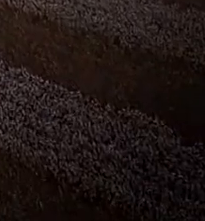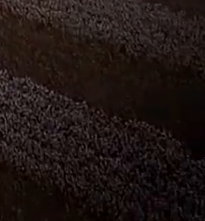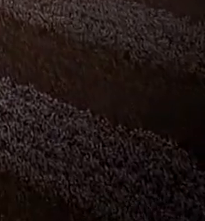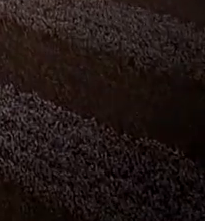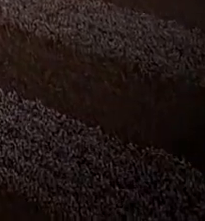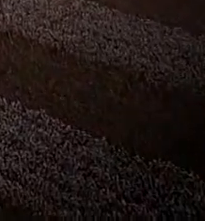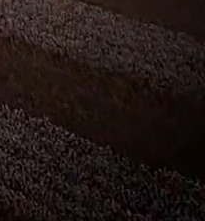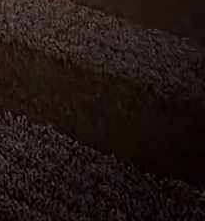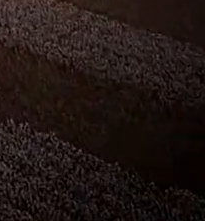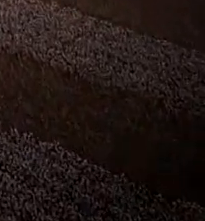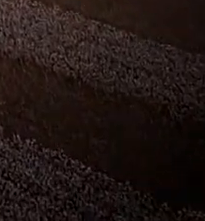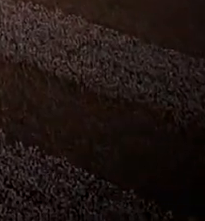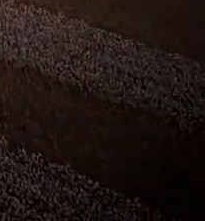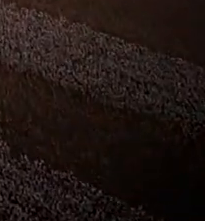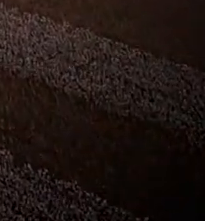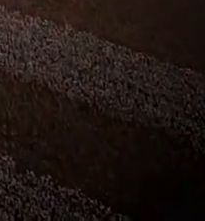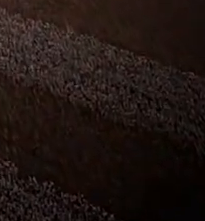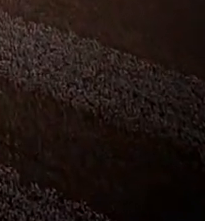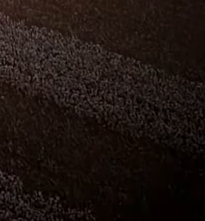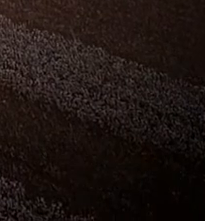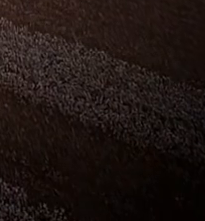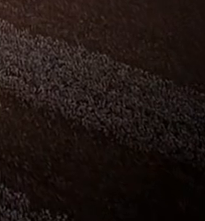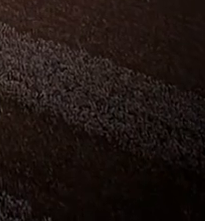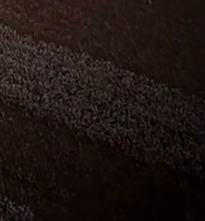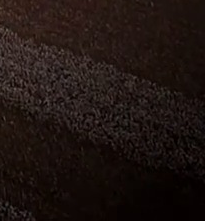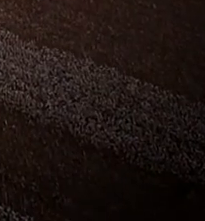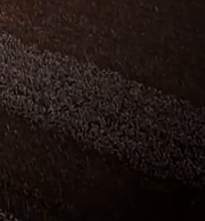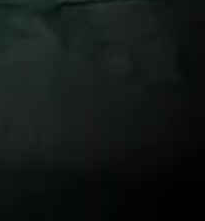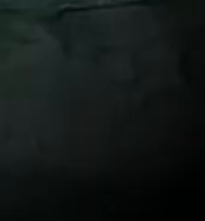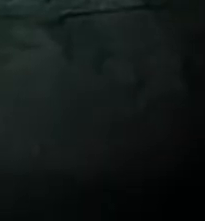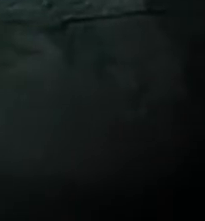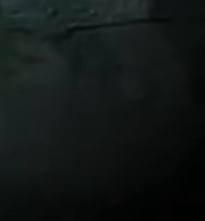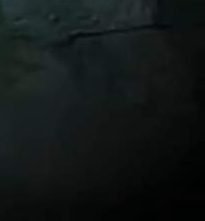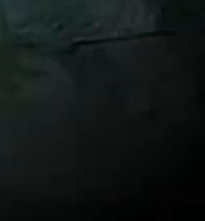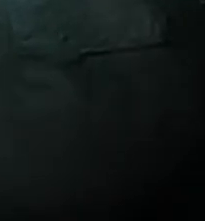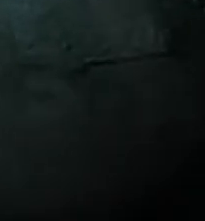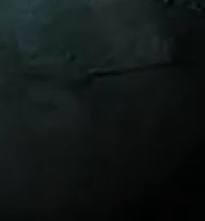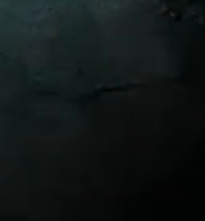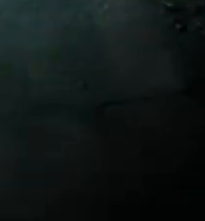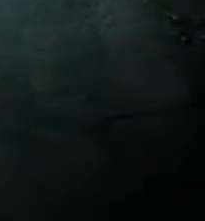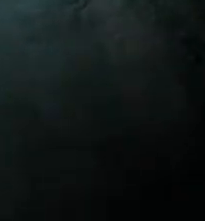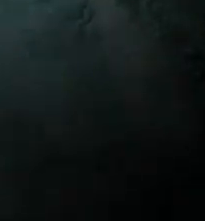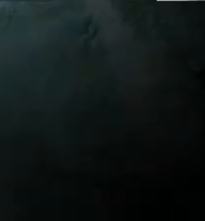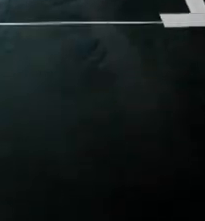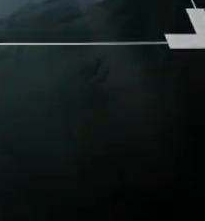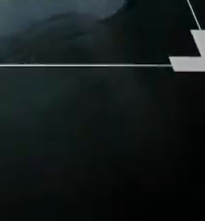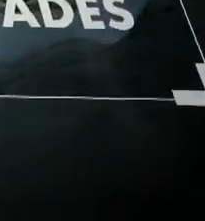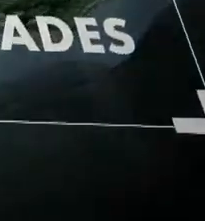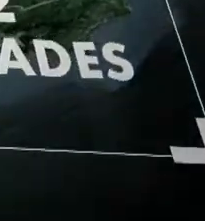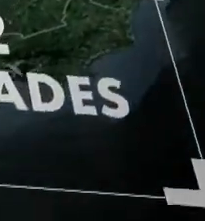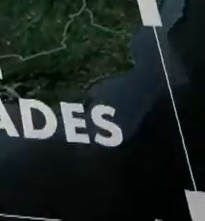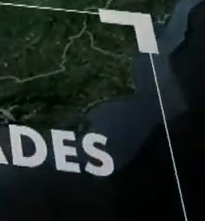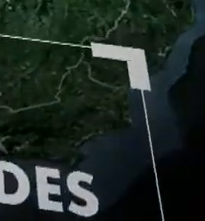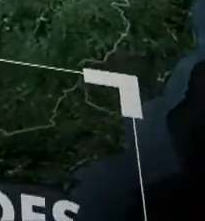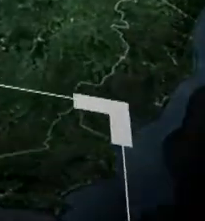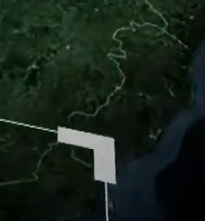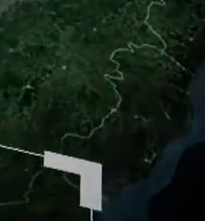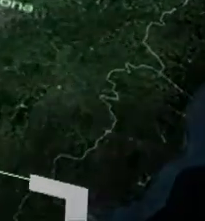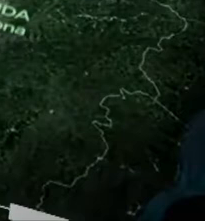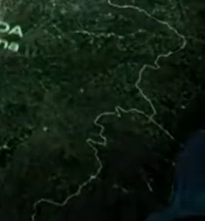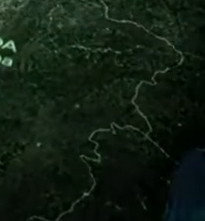the Cerrado, using the best experience management practices.